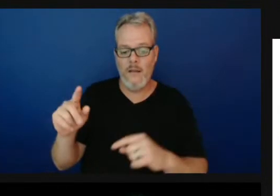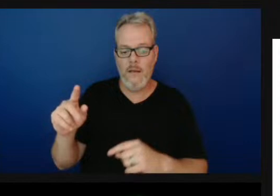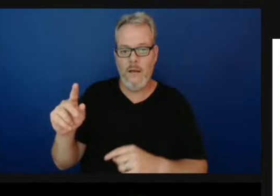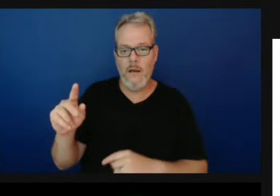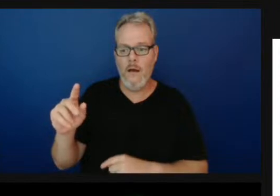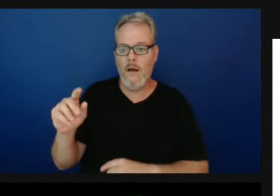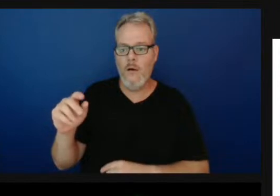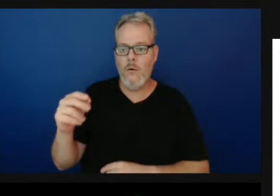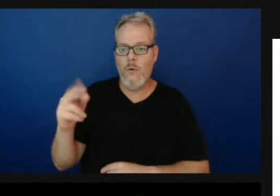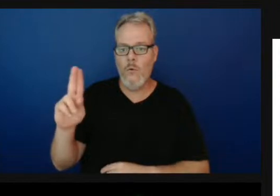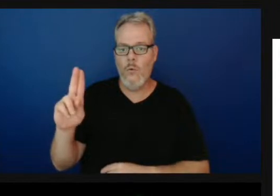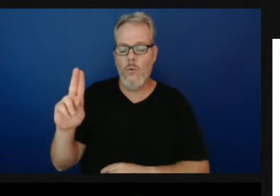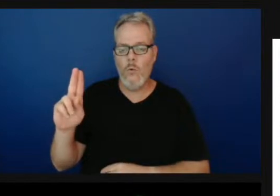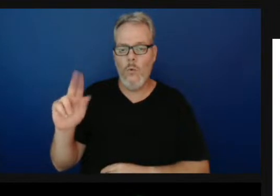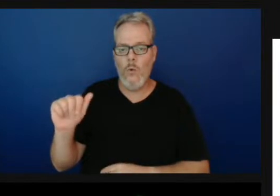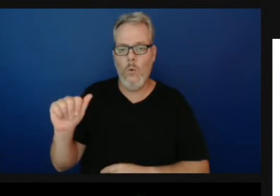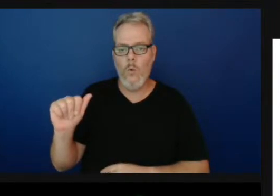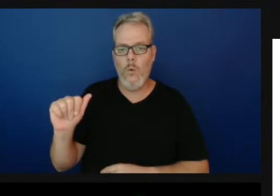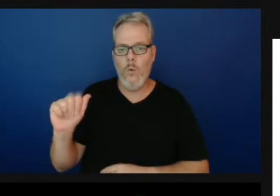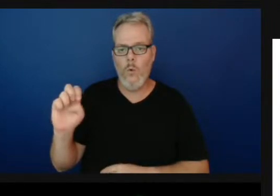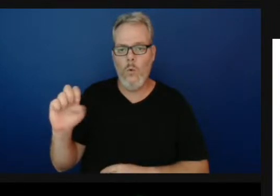Wakahuna area, the